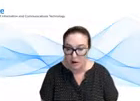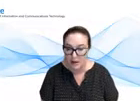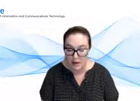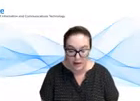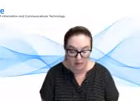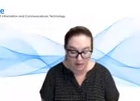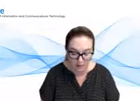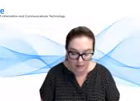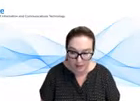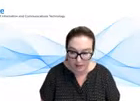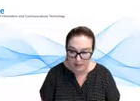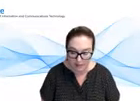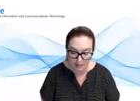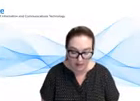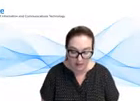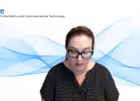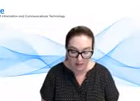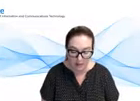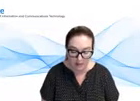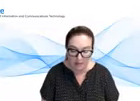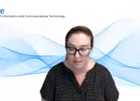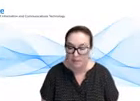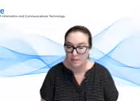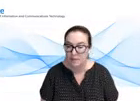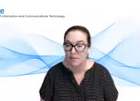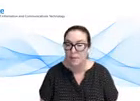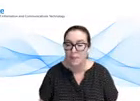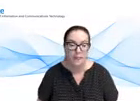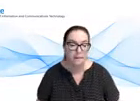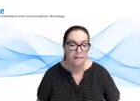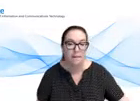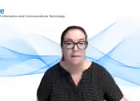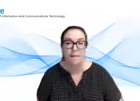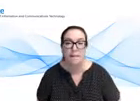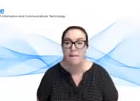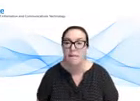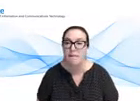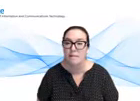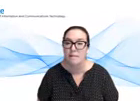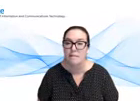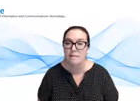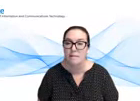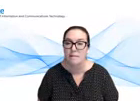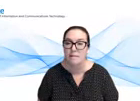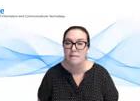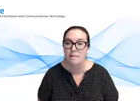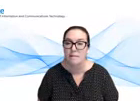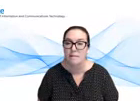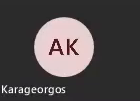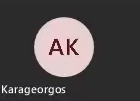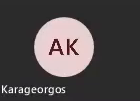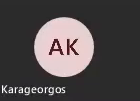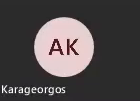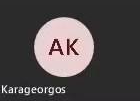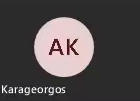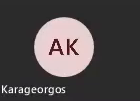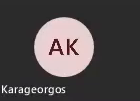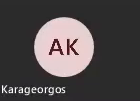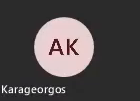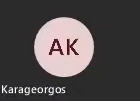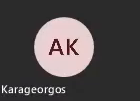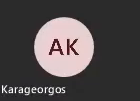as well on any of these topics. Thank you. Thank you, Suzanne, and our other speakers as